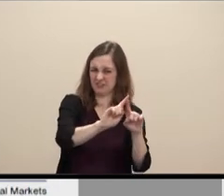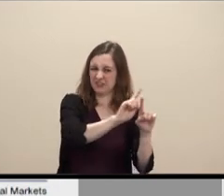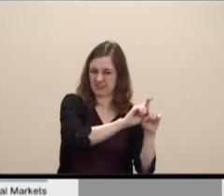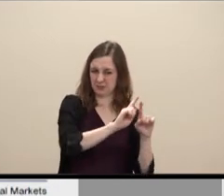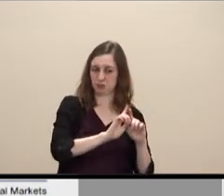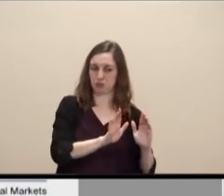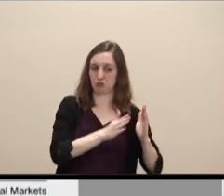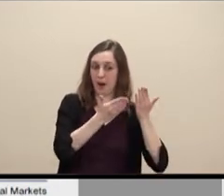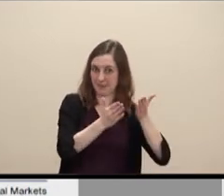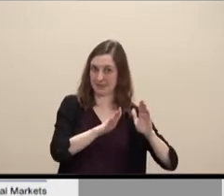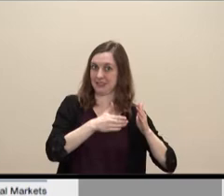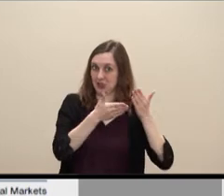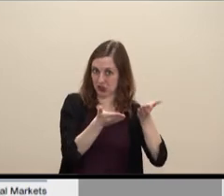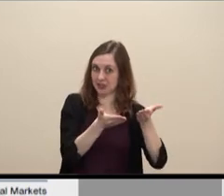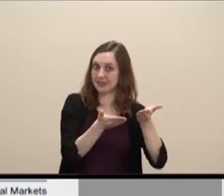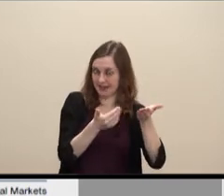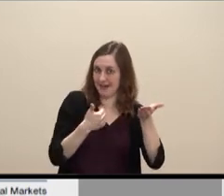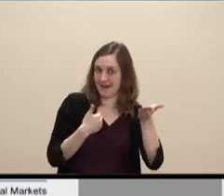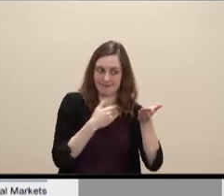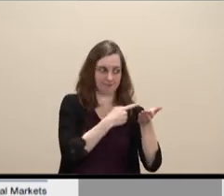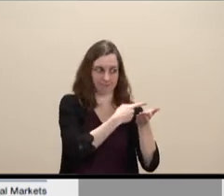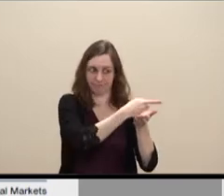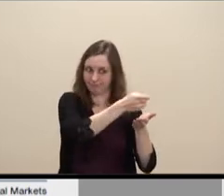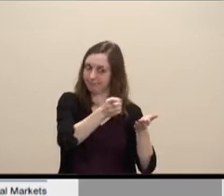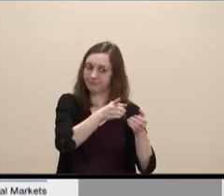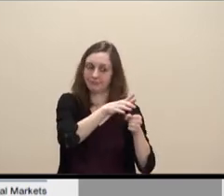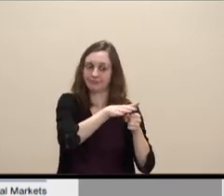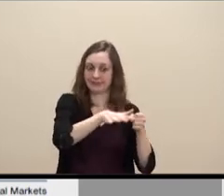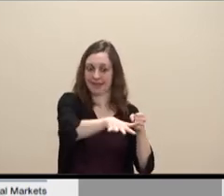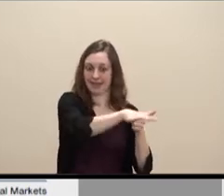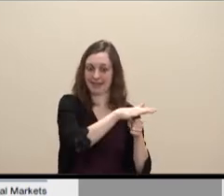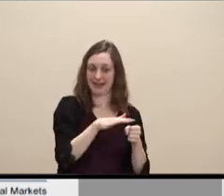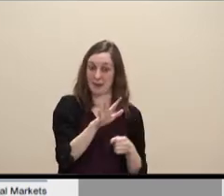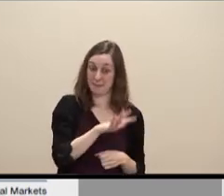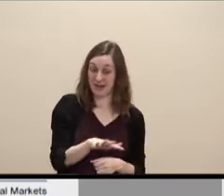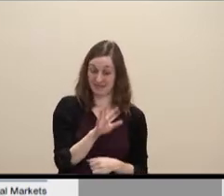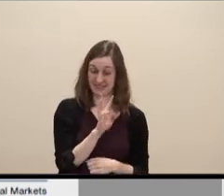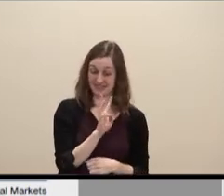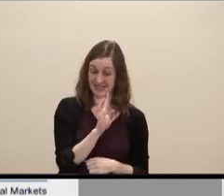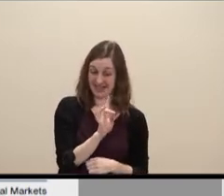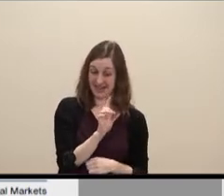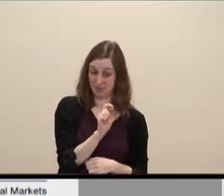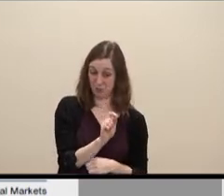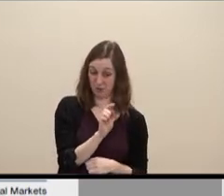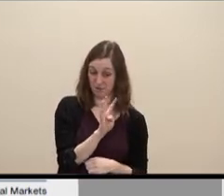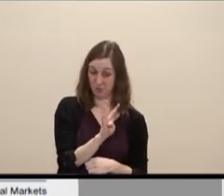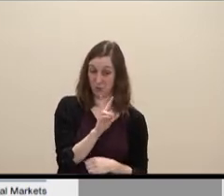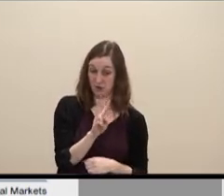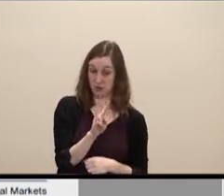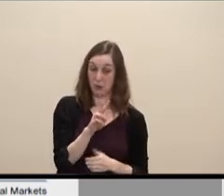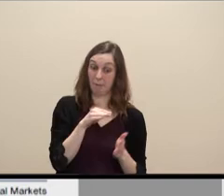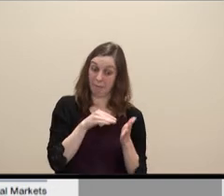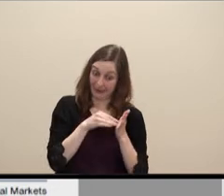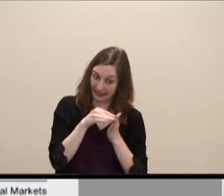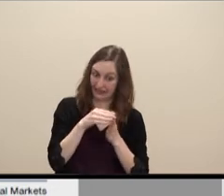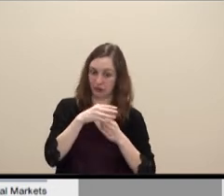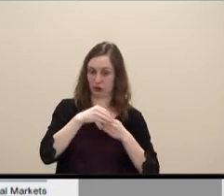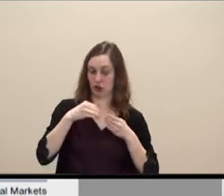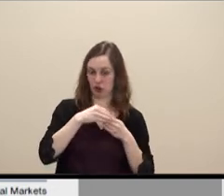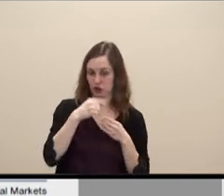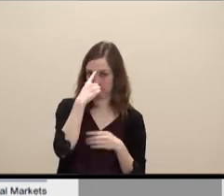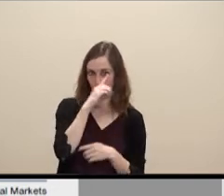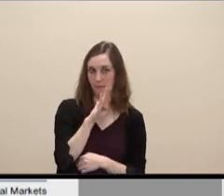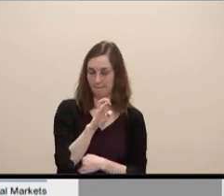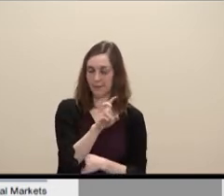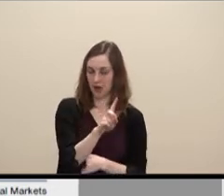requesting authority for approximately $68.42 billion in par amount of bonds. And of